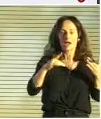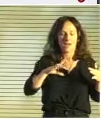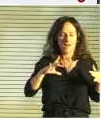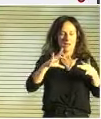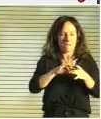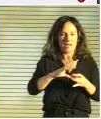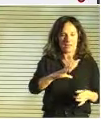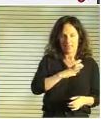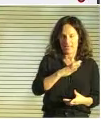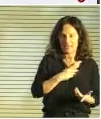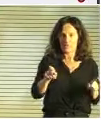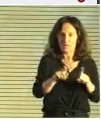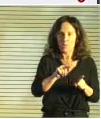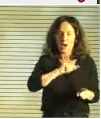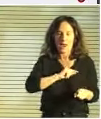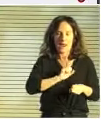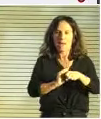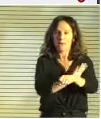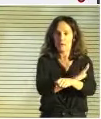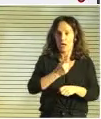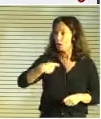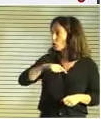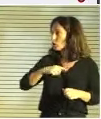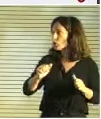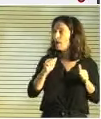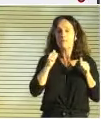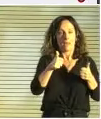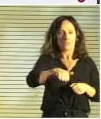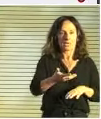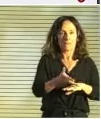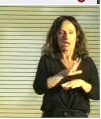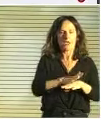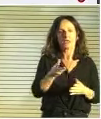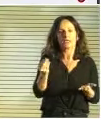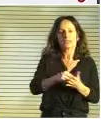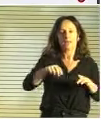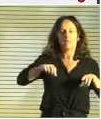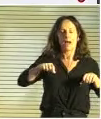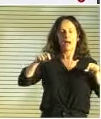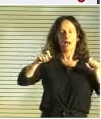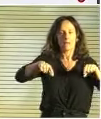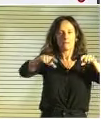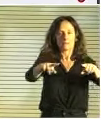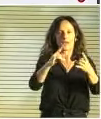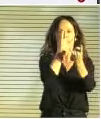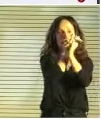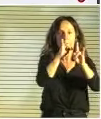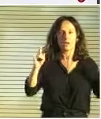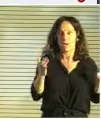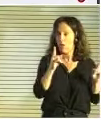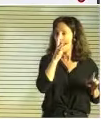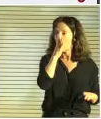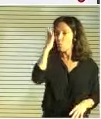This forest is reforestation near to Arta. and we